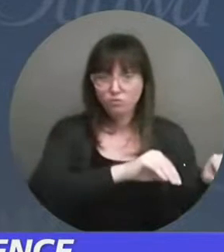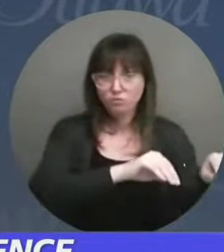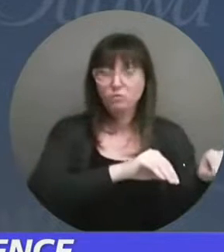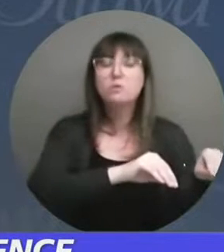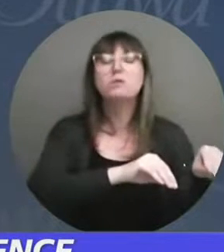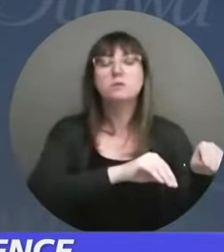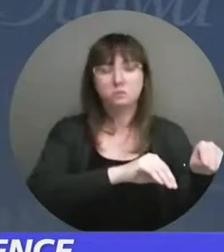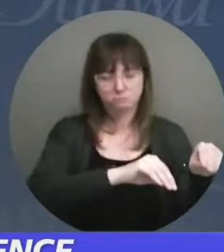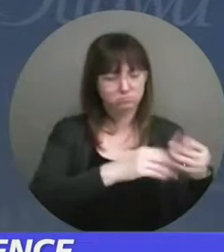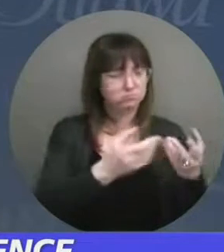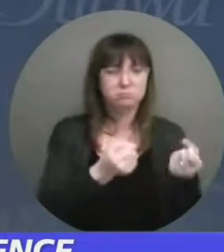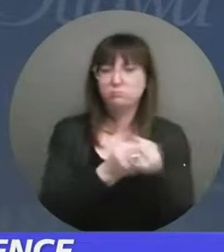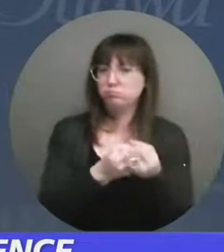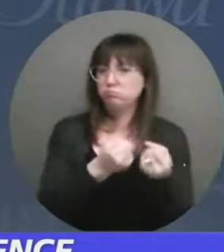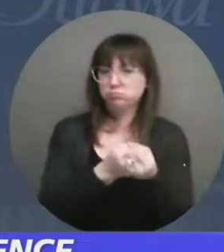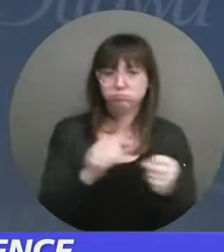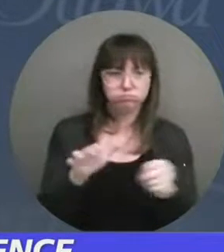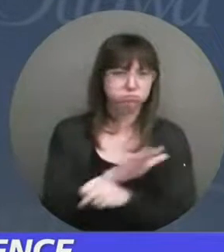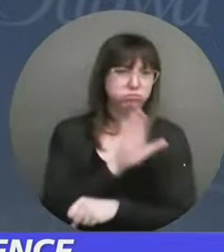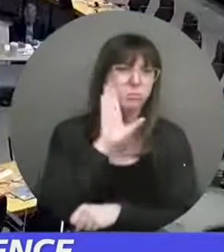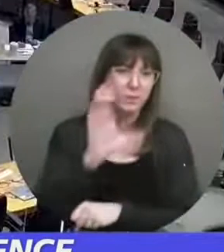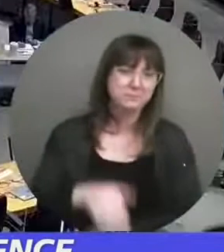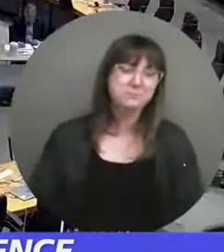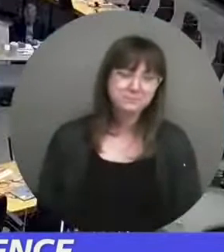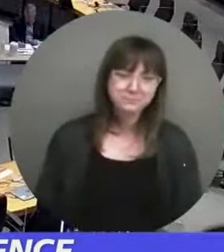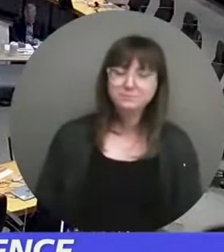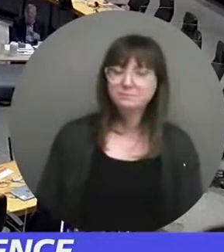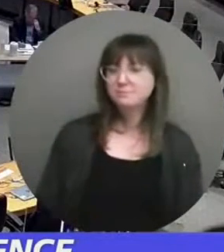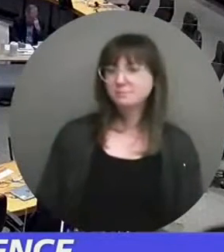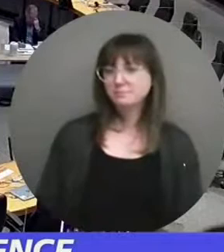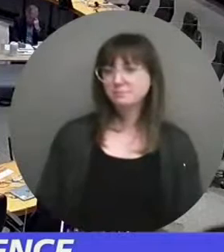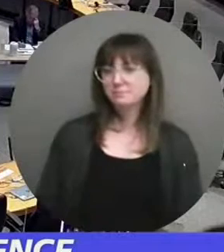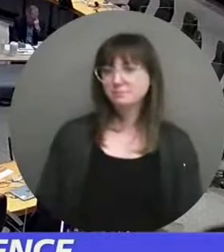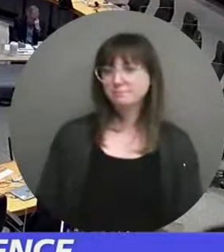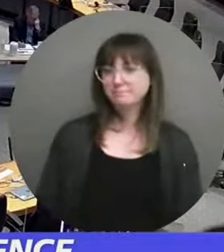in every way possible. Thank you.